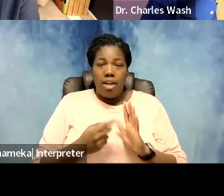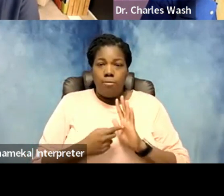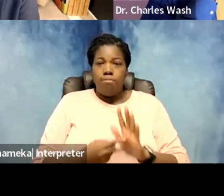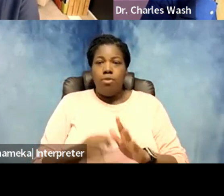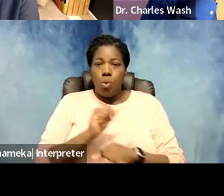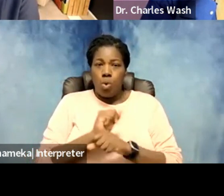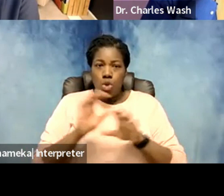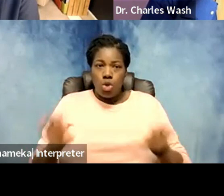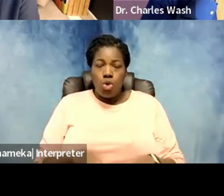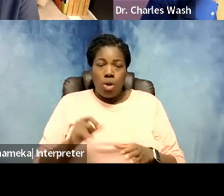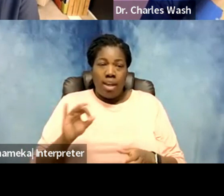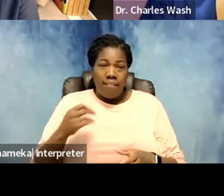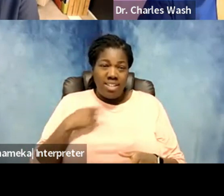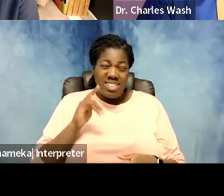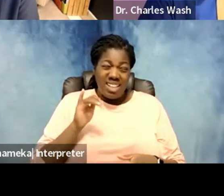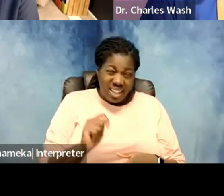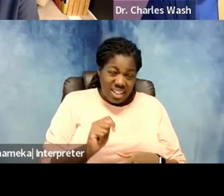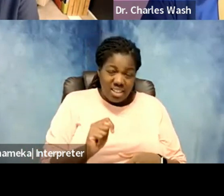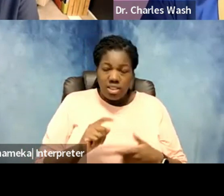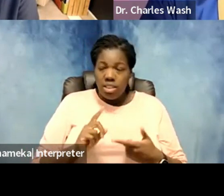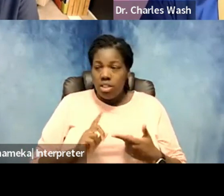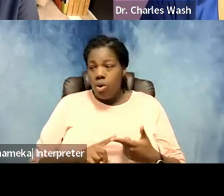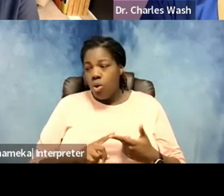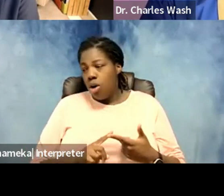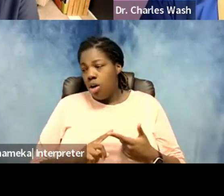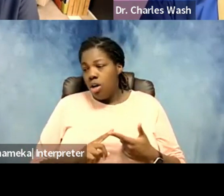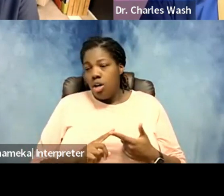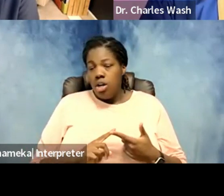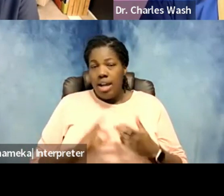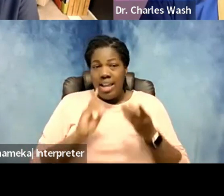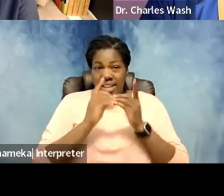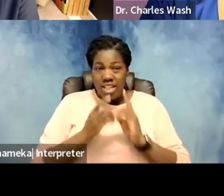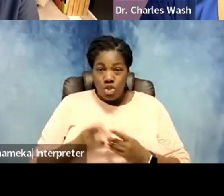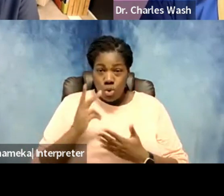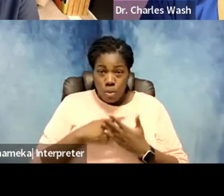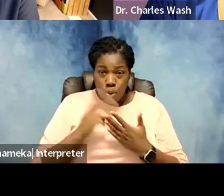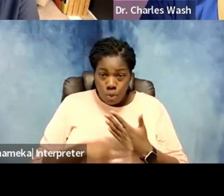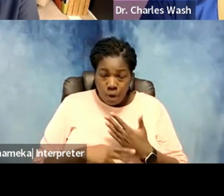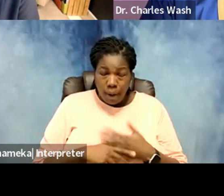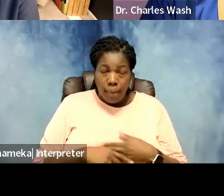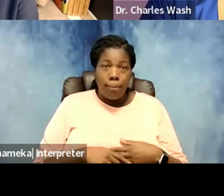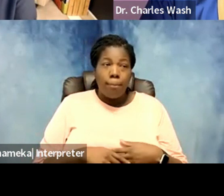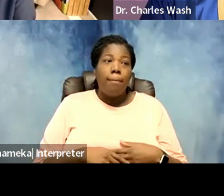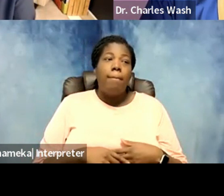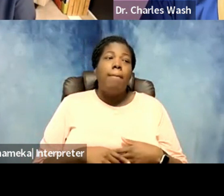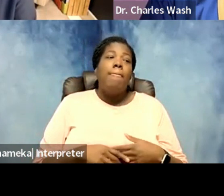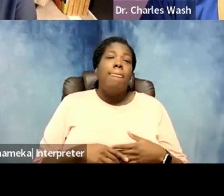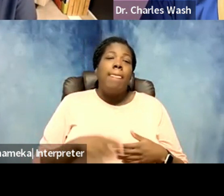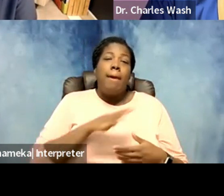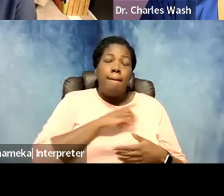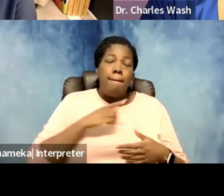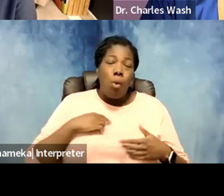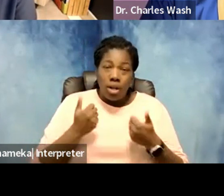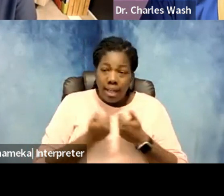So whether it's a kit, or whether it is a digital program, or whether it is a board